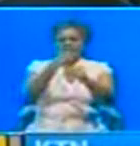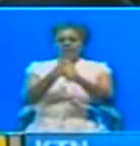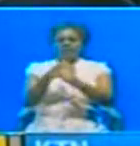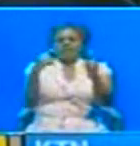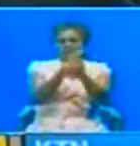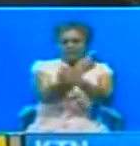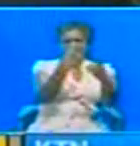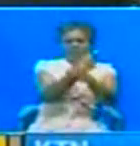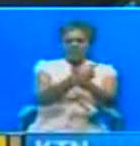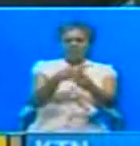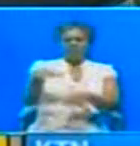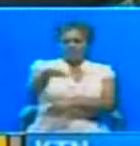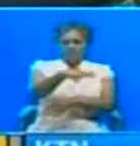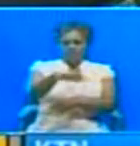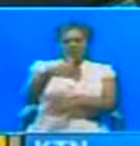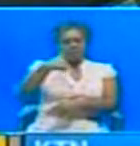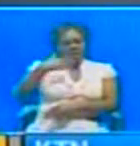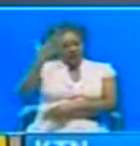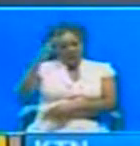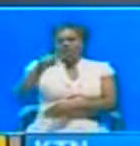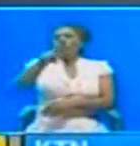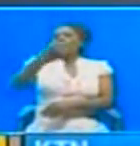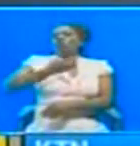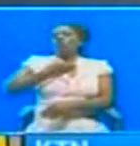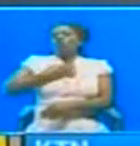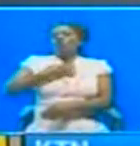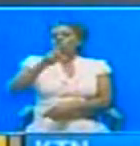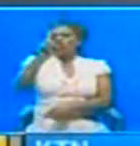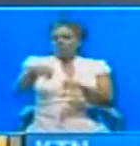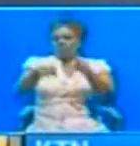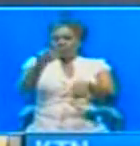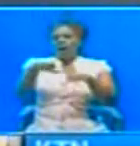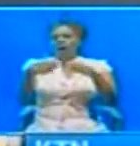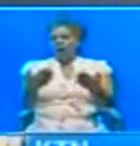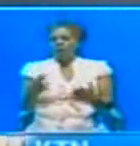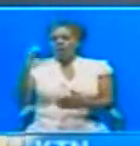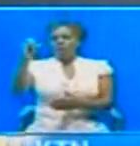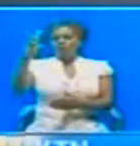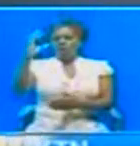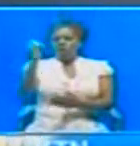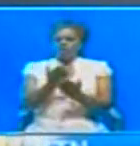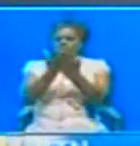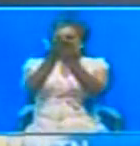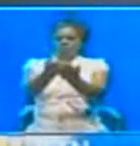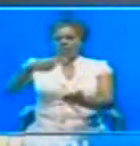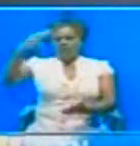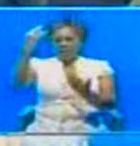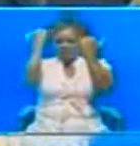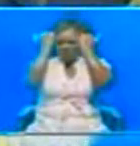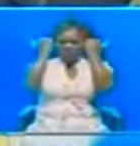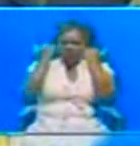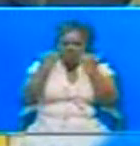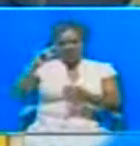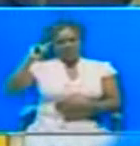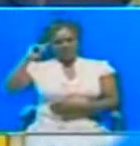numerous platforms. I don't know, what is your own assessment of the case that court has presented in the High Court? I